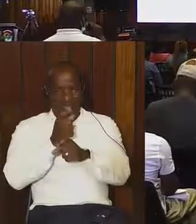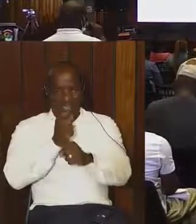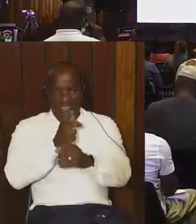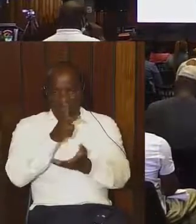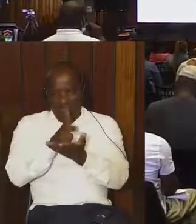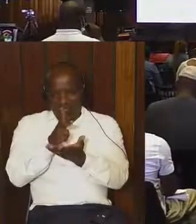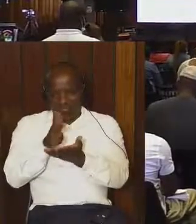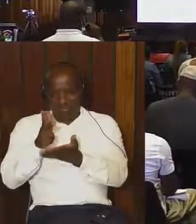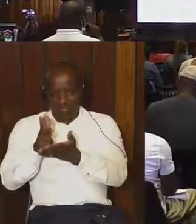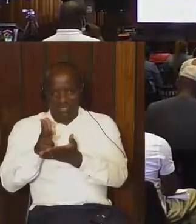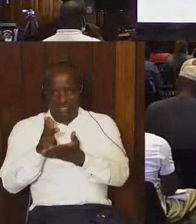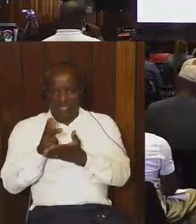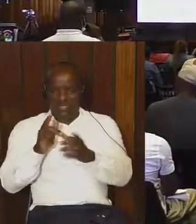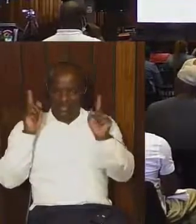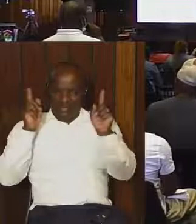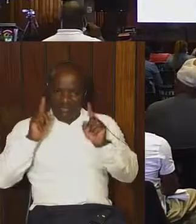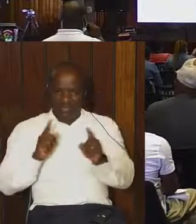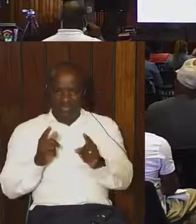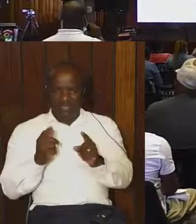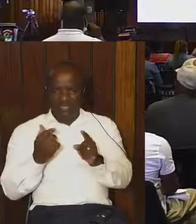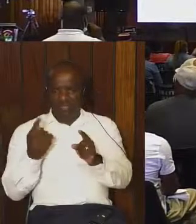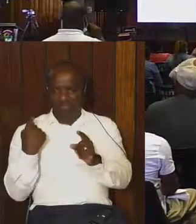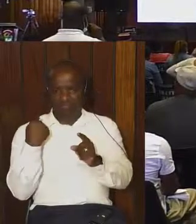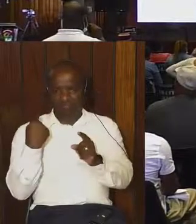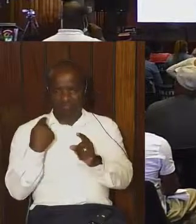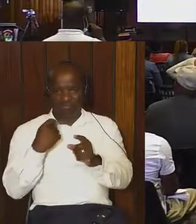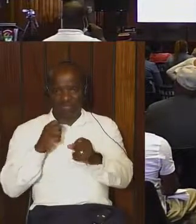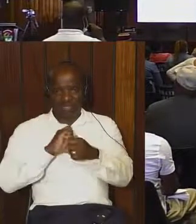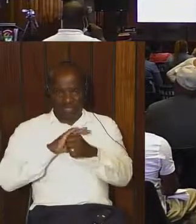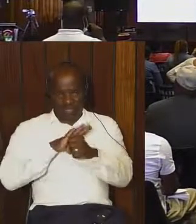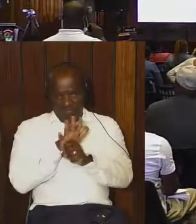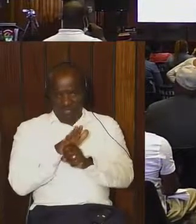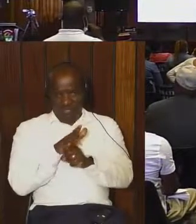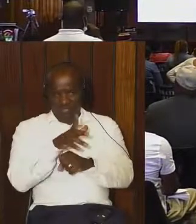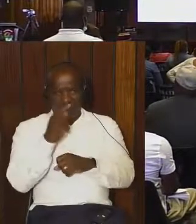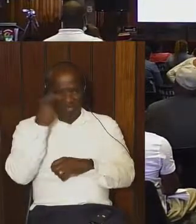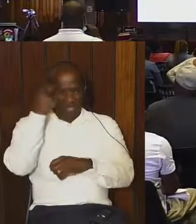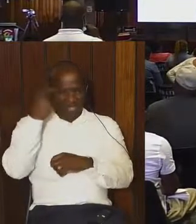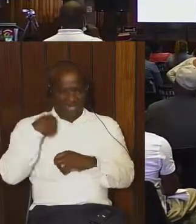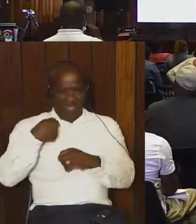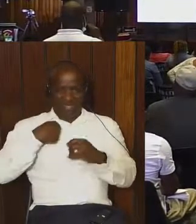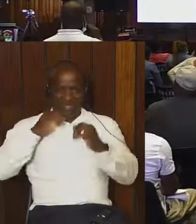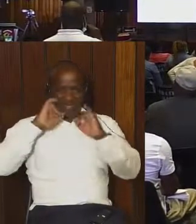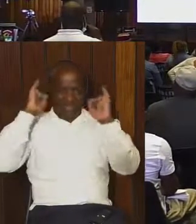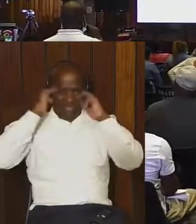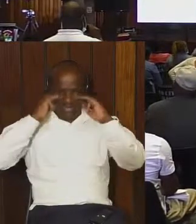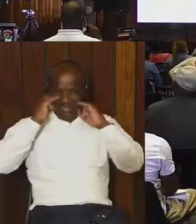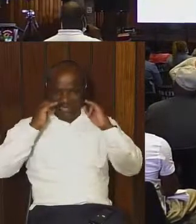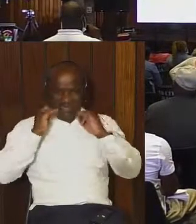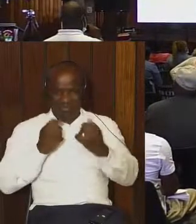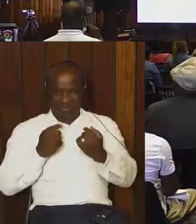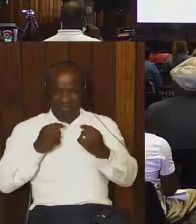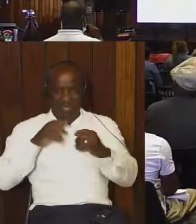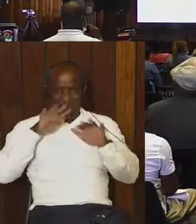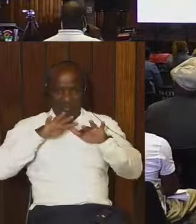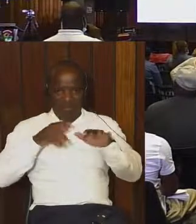especially under the COVID? Do you really take us seriously as people from the VAL? I don't think so.